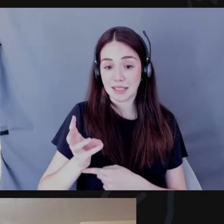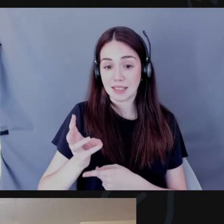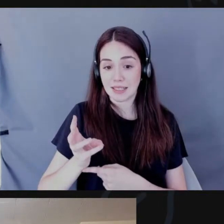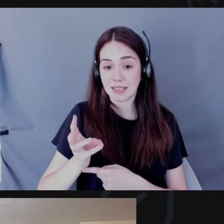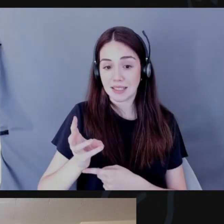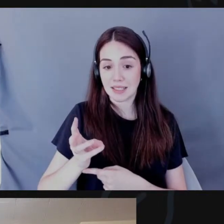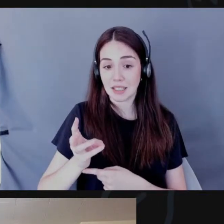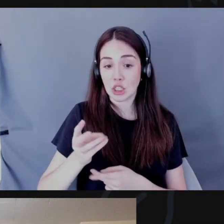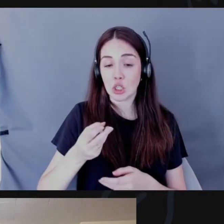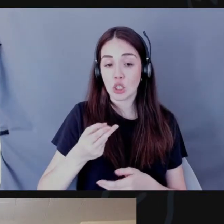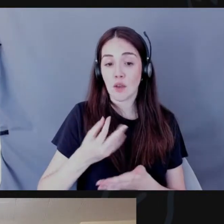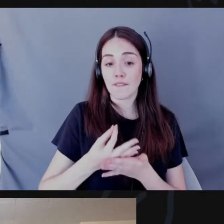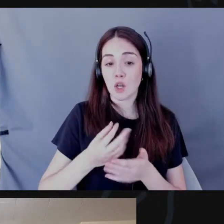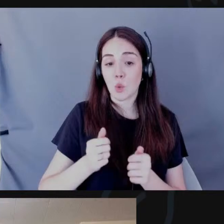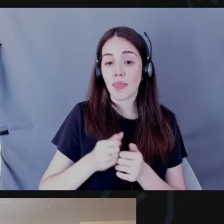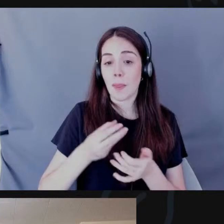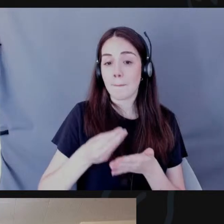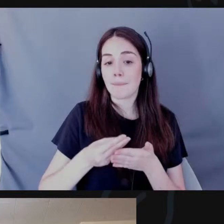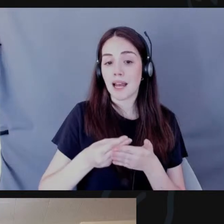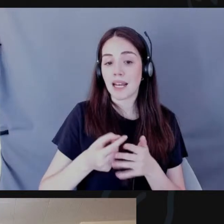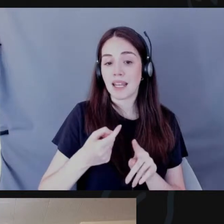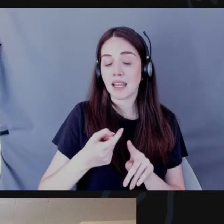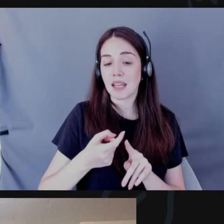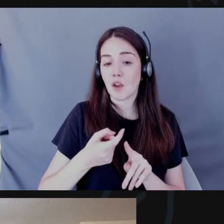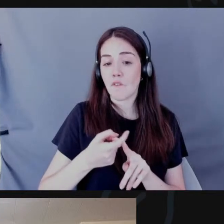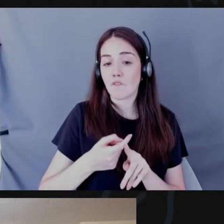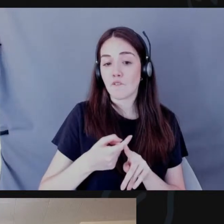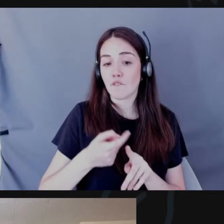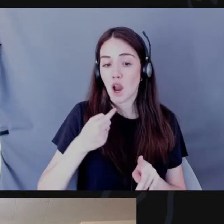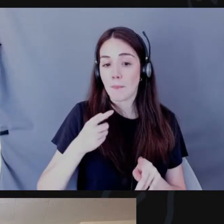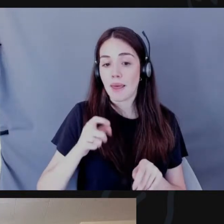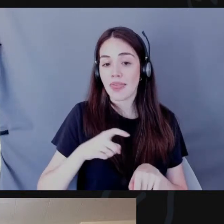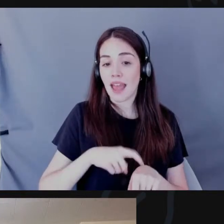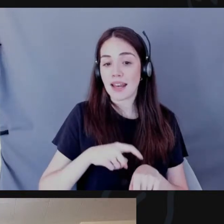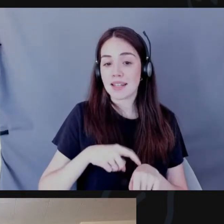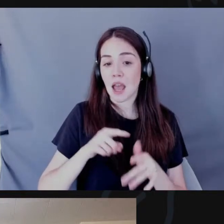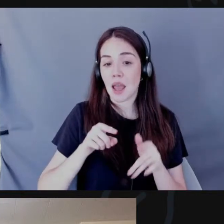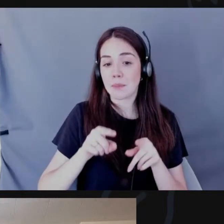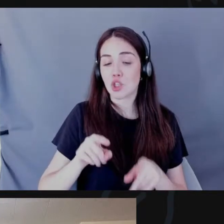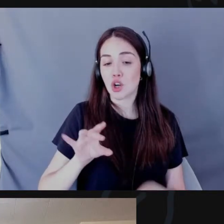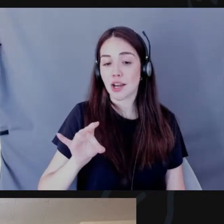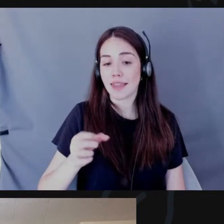funded with money that came out of the big push in the early 80s to